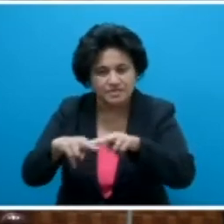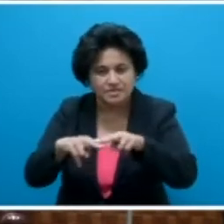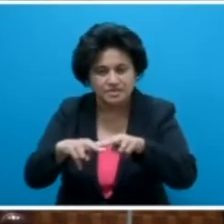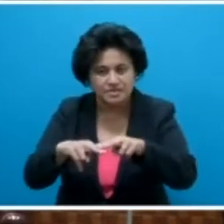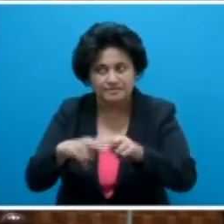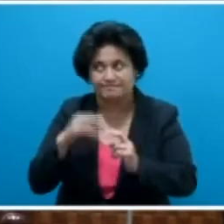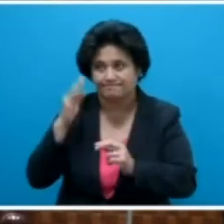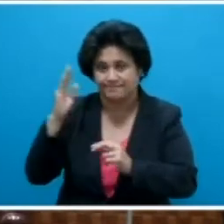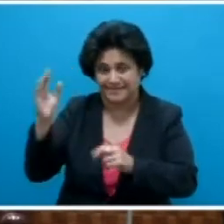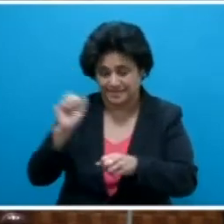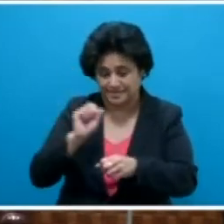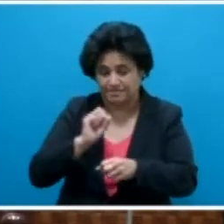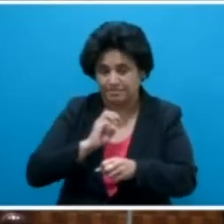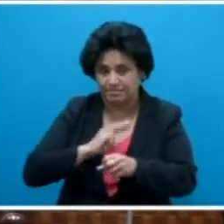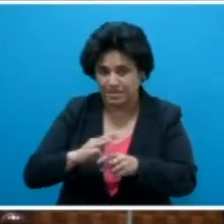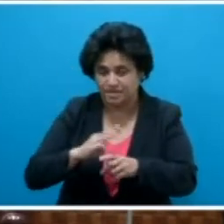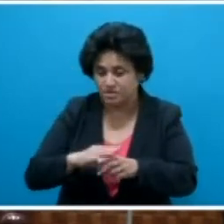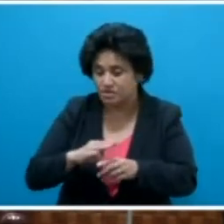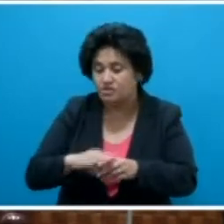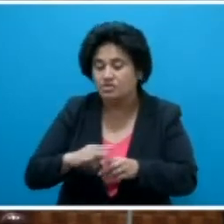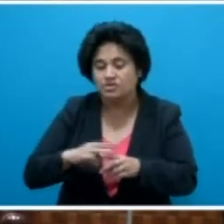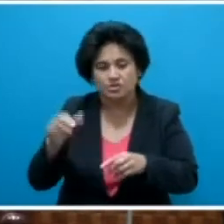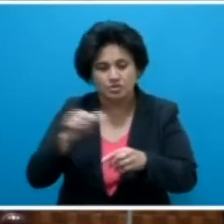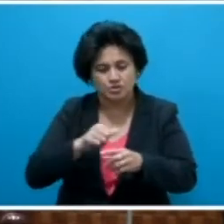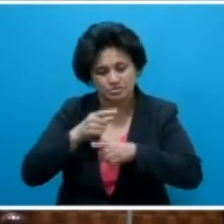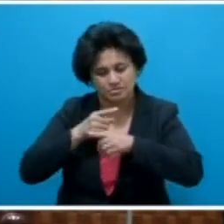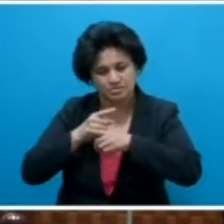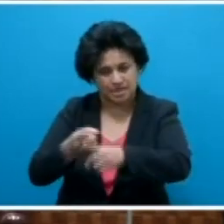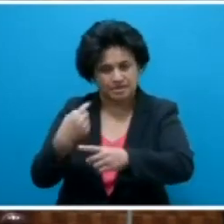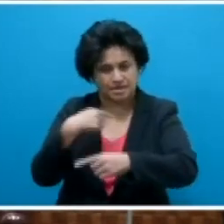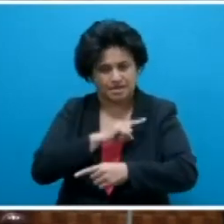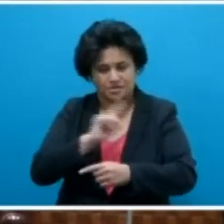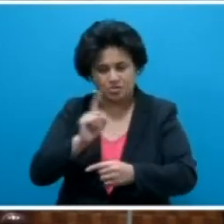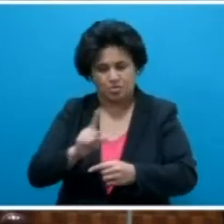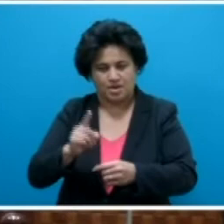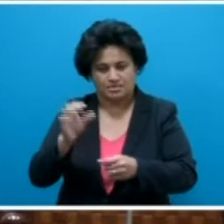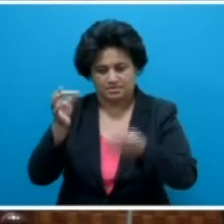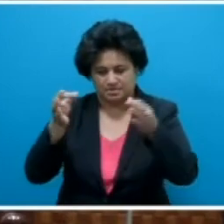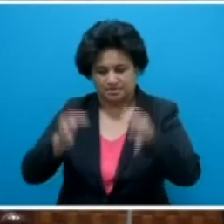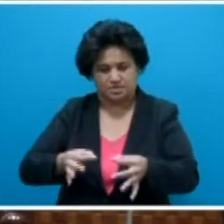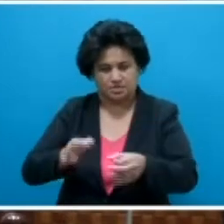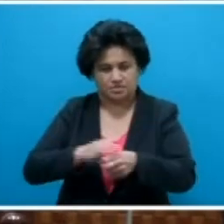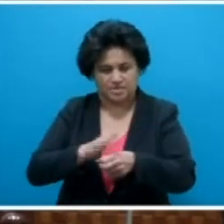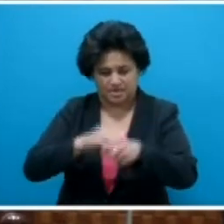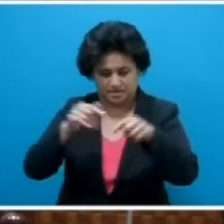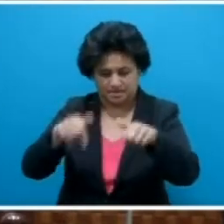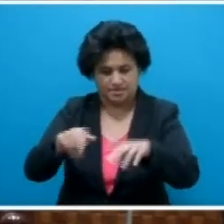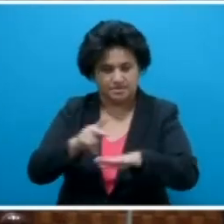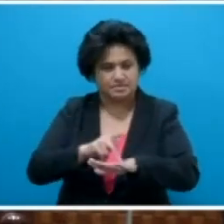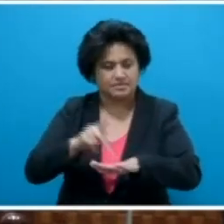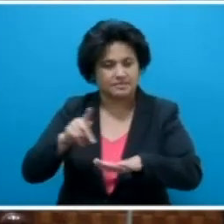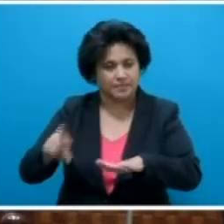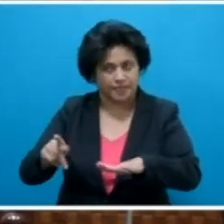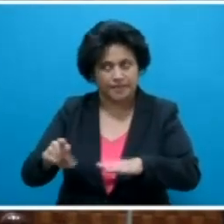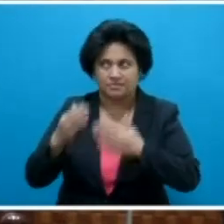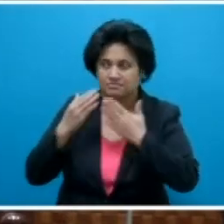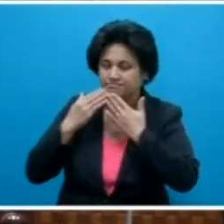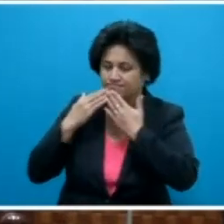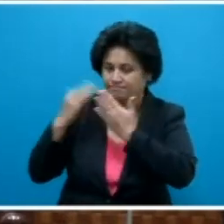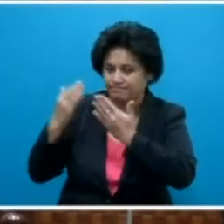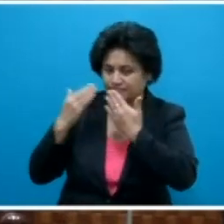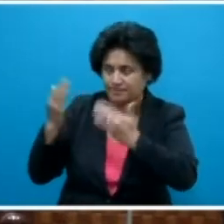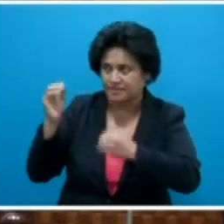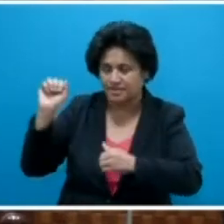message should guide us in the decisions that we make in this August House. And I thank him for a timely